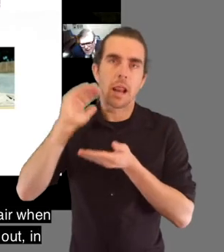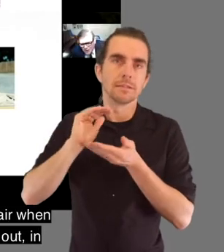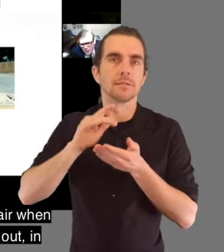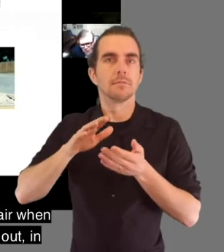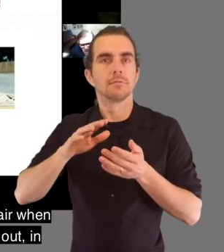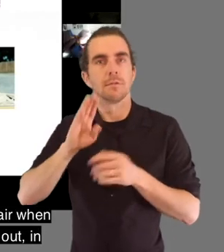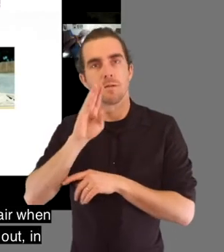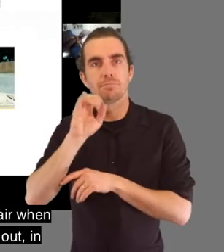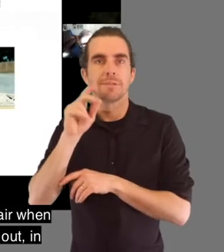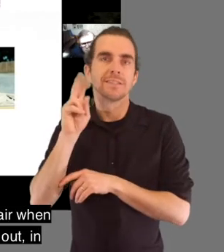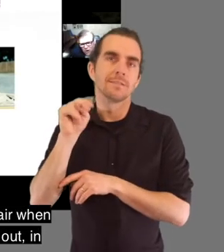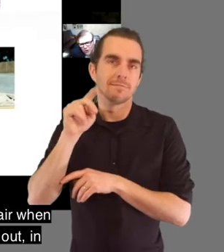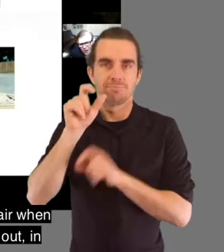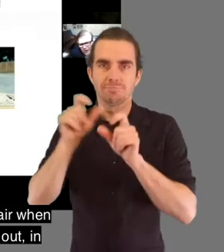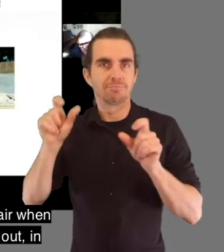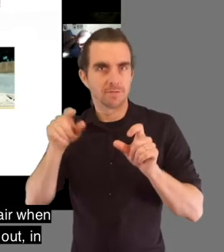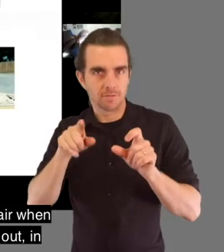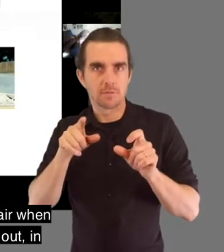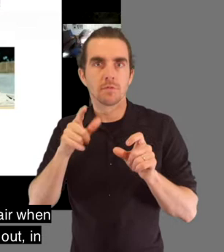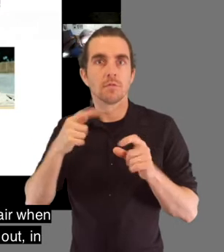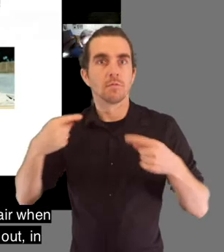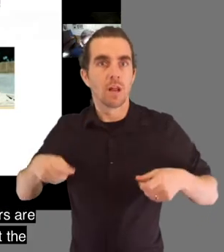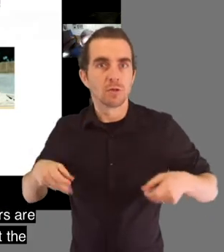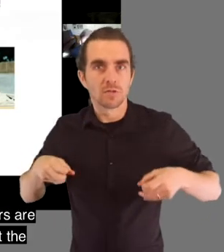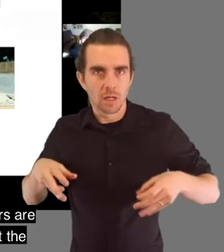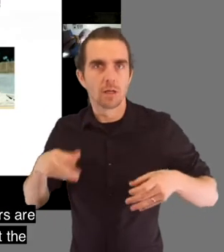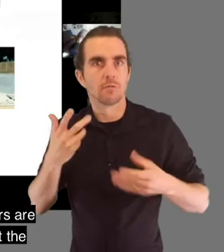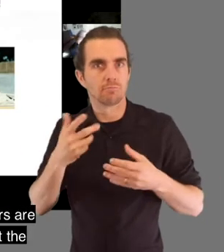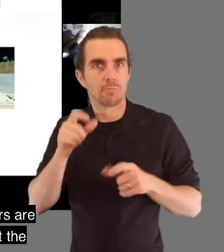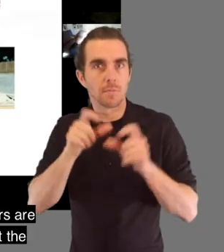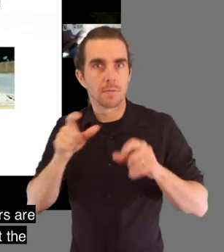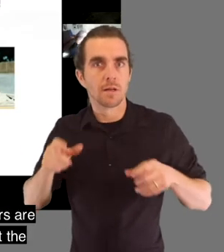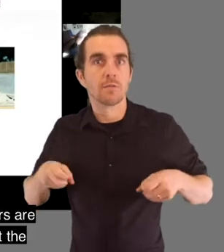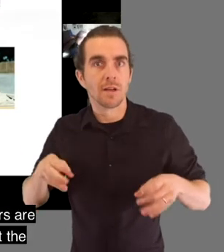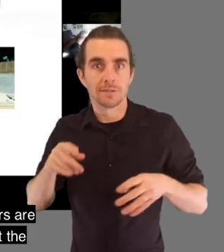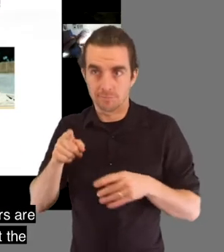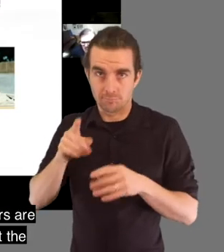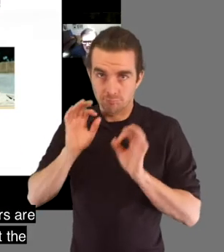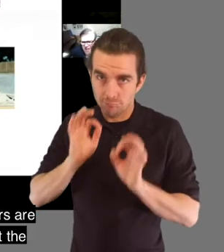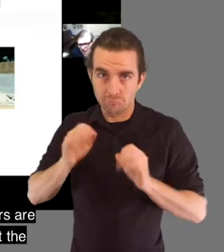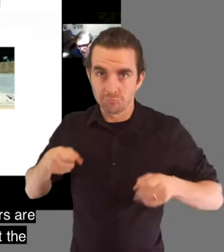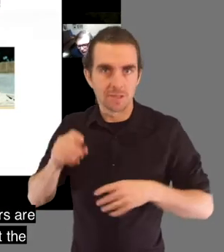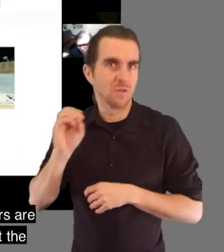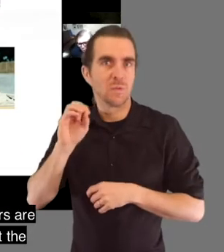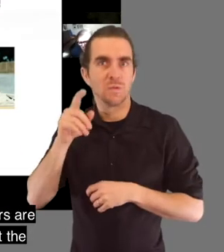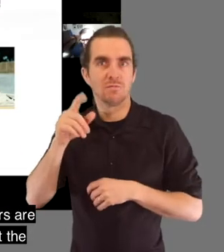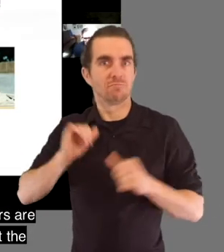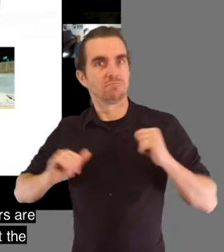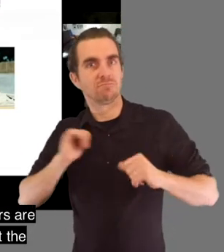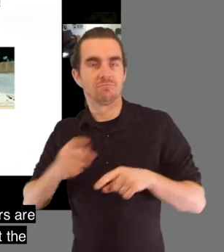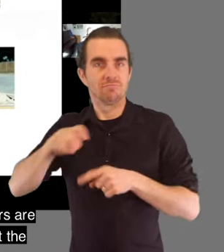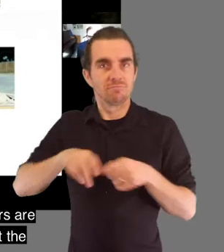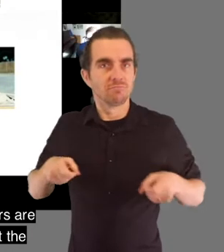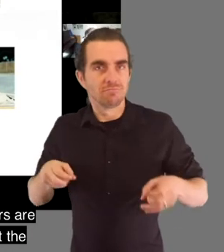man in a wheelchair when people aren't looking who jumps out. In other words, all wheelchair users are fakers. Or